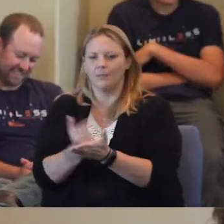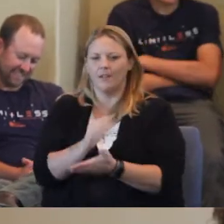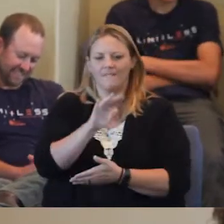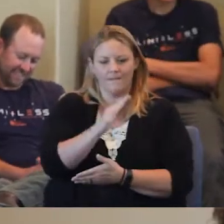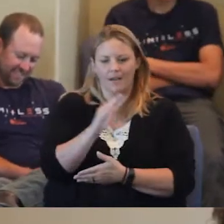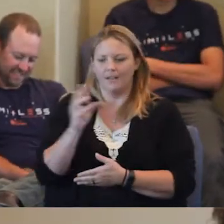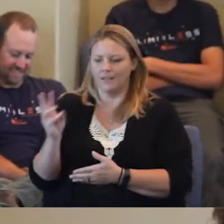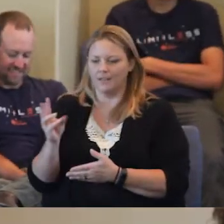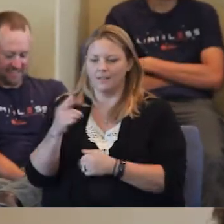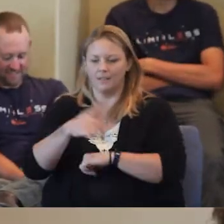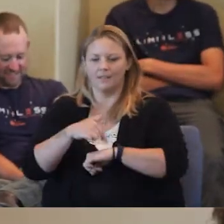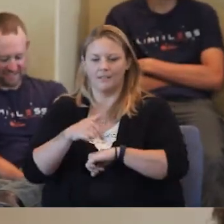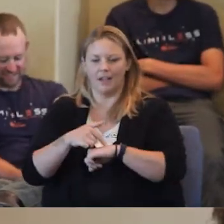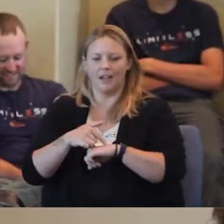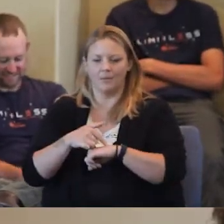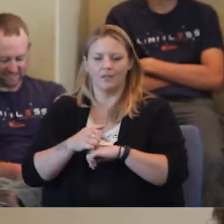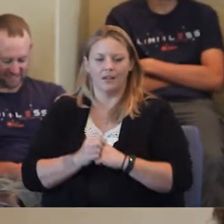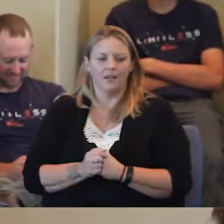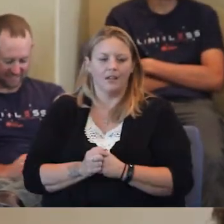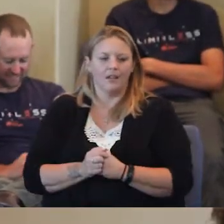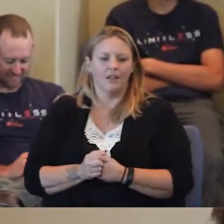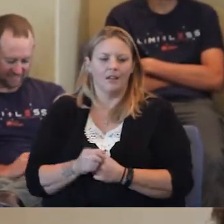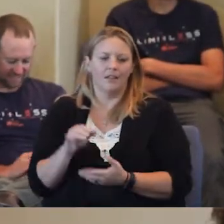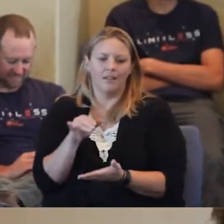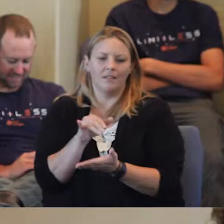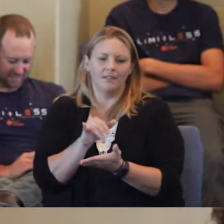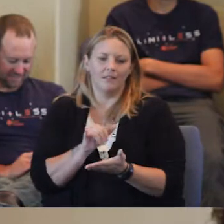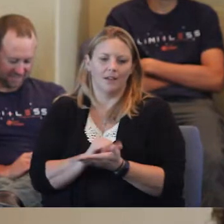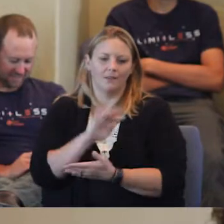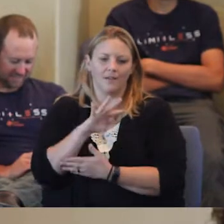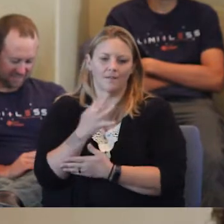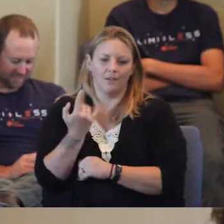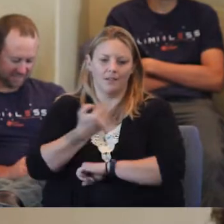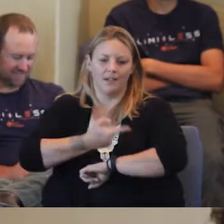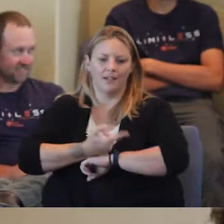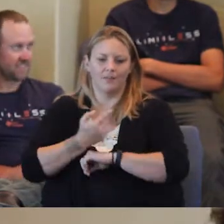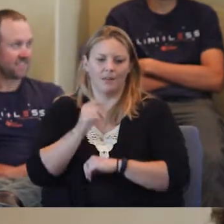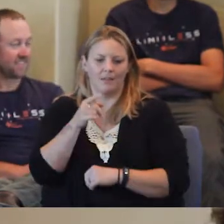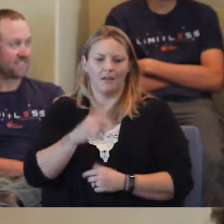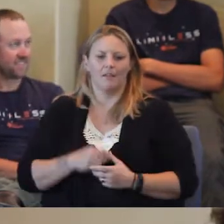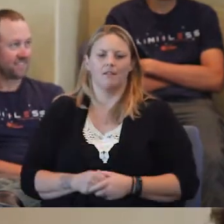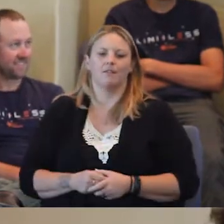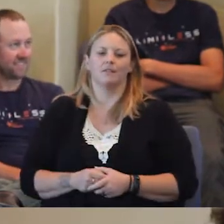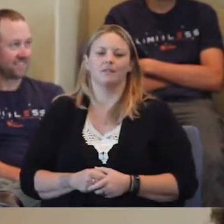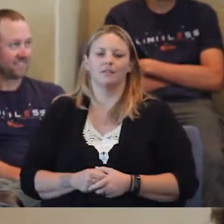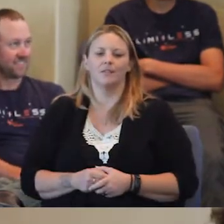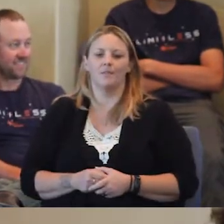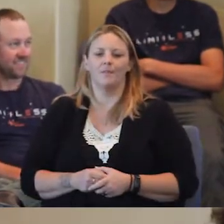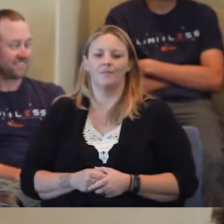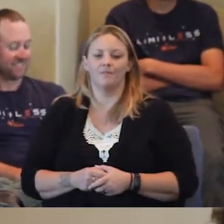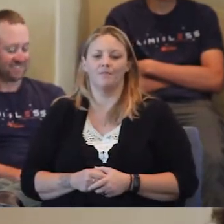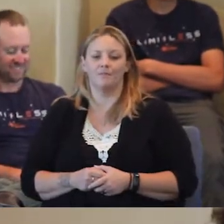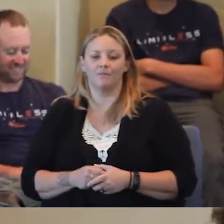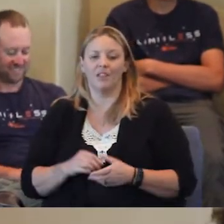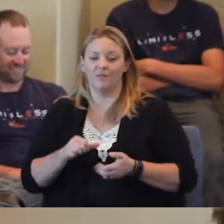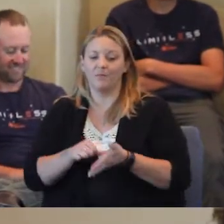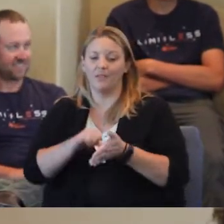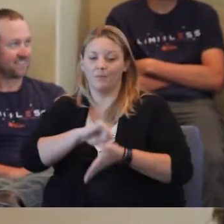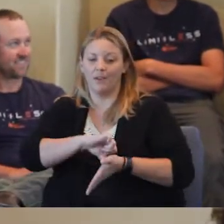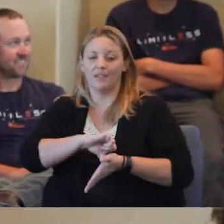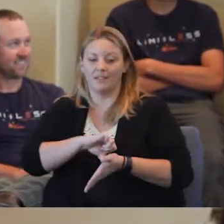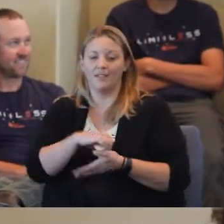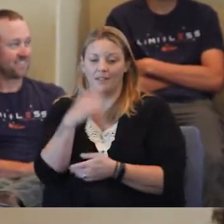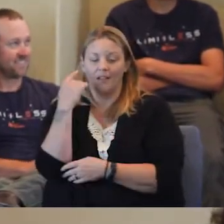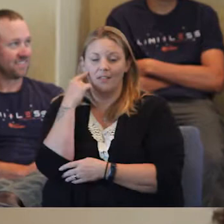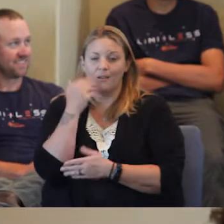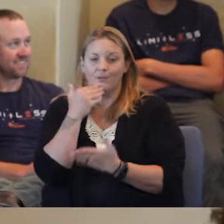of like five or six times over the whole week, and that was just the work week of our 4 days being up there. So that was pretty impressive,